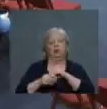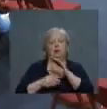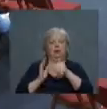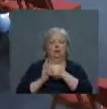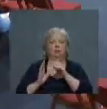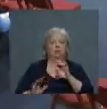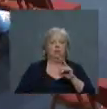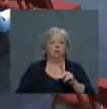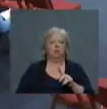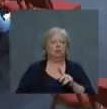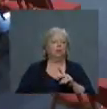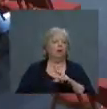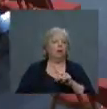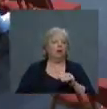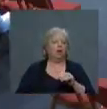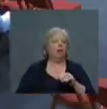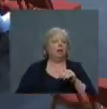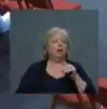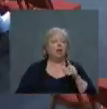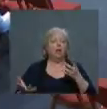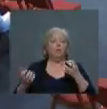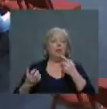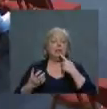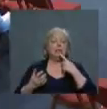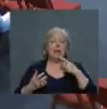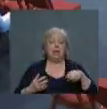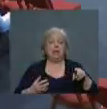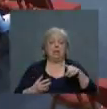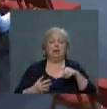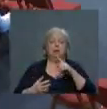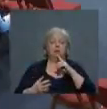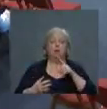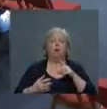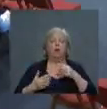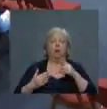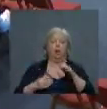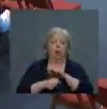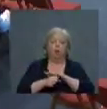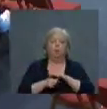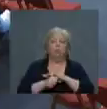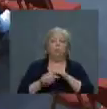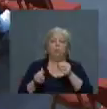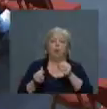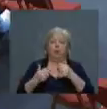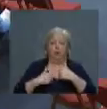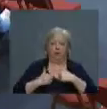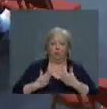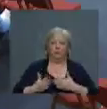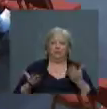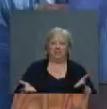I wanted to also say that these are local owners and property owners here.